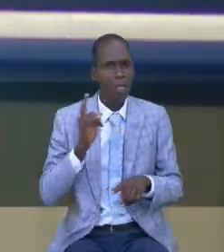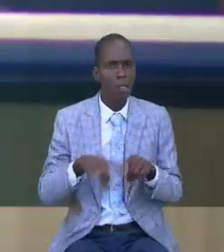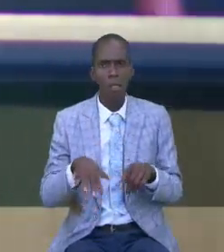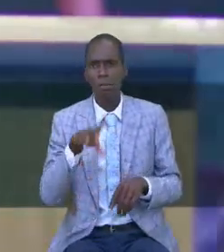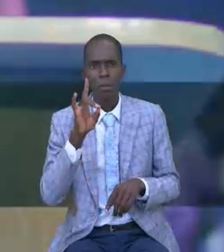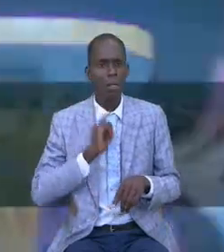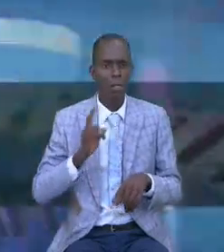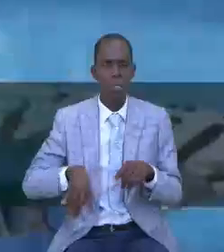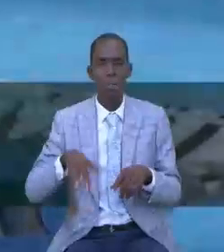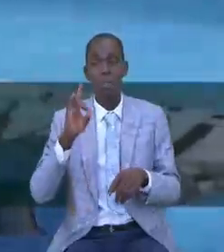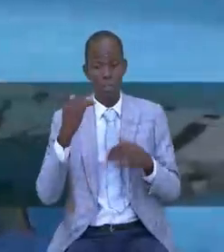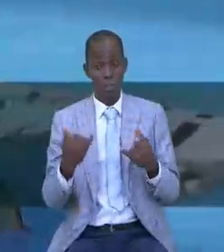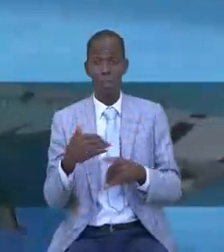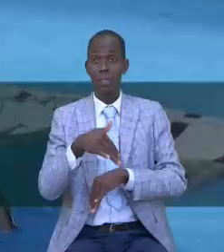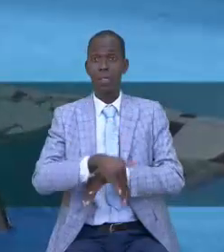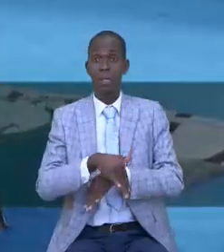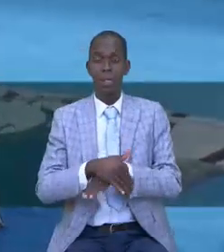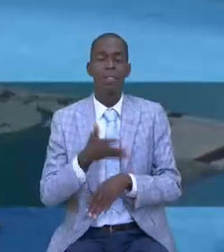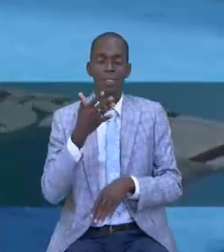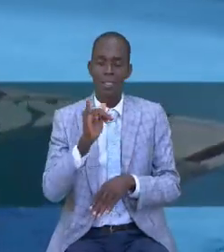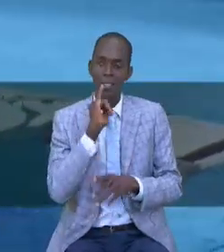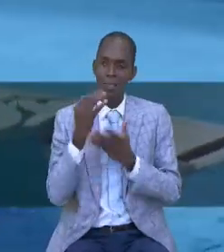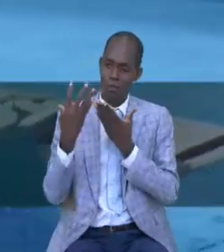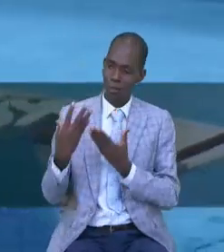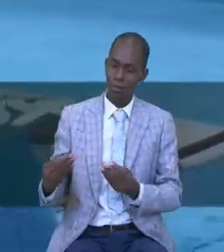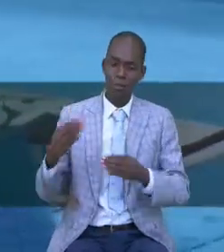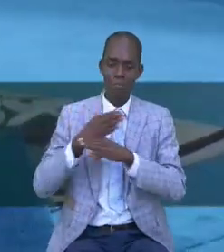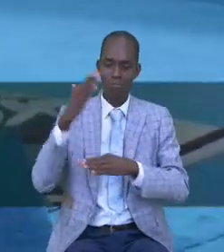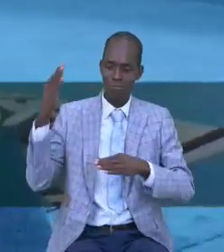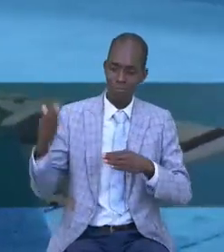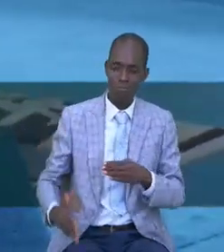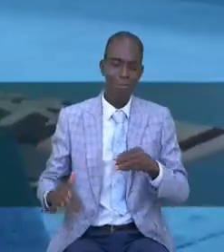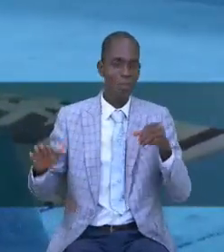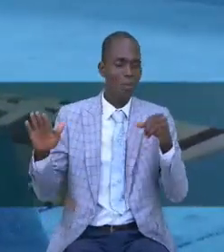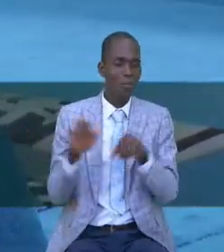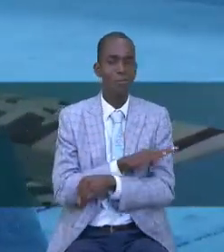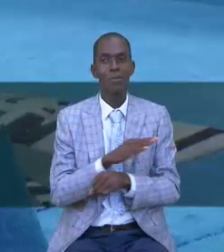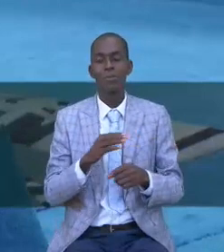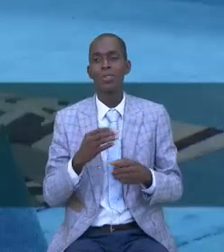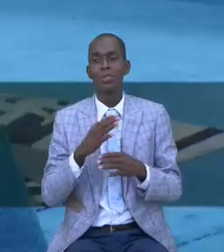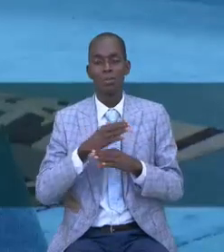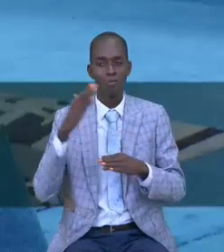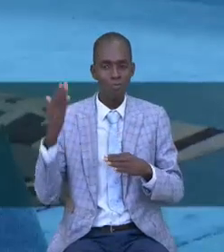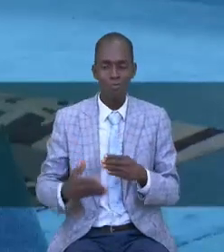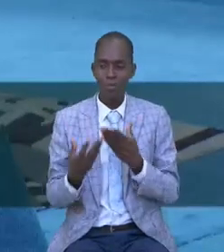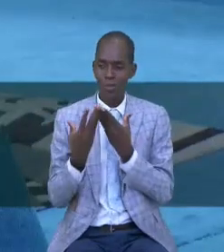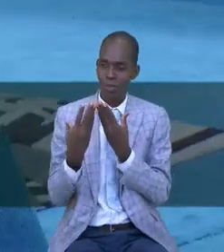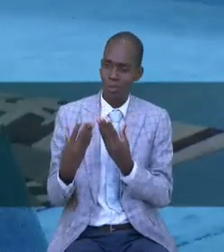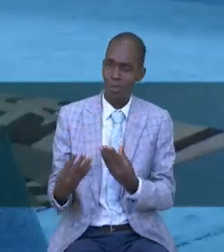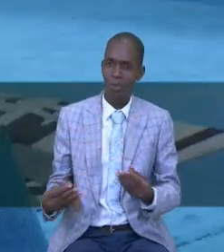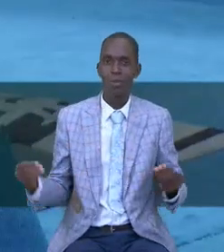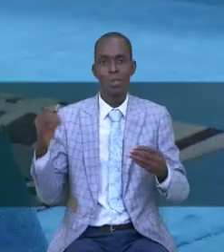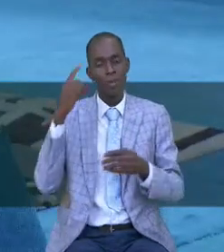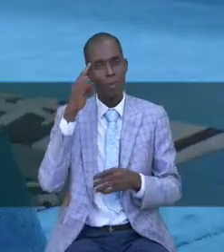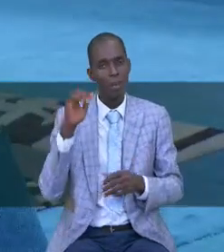find tonight. There is solution, total, complete, entire, salvative solution